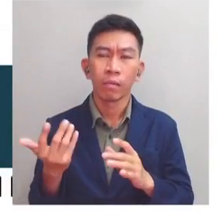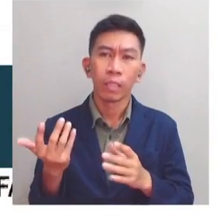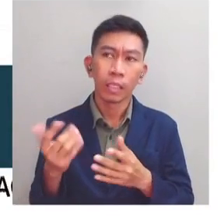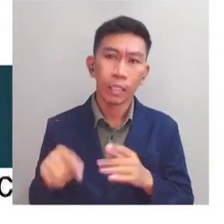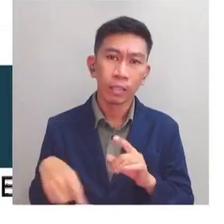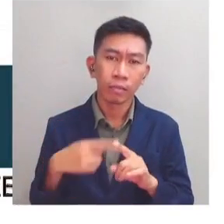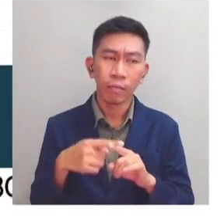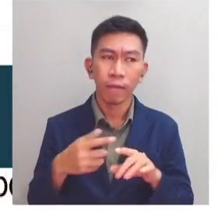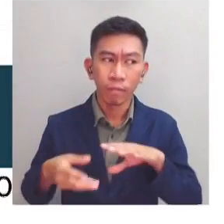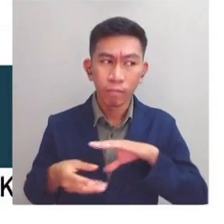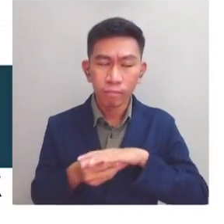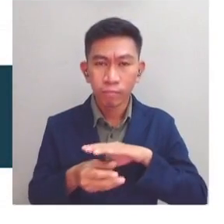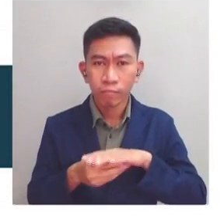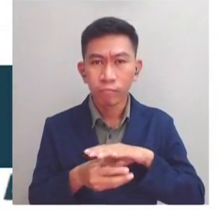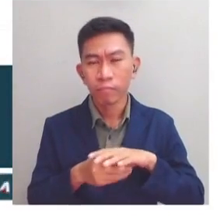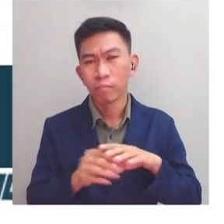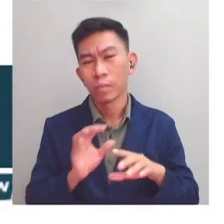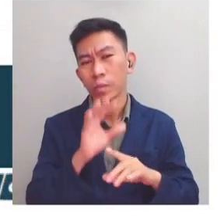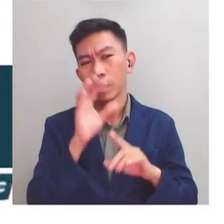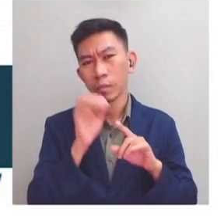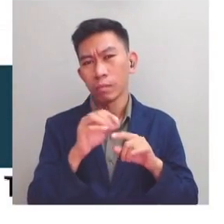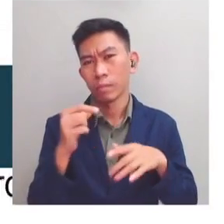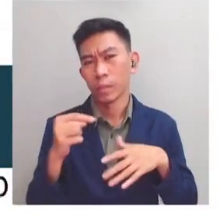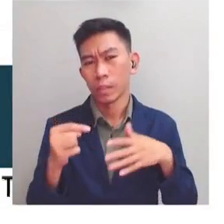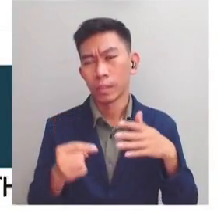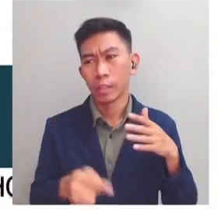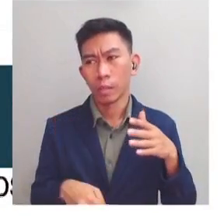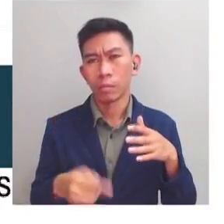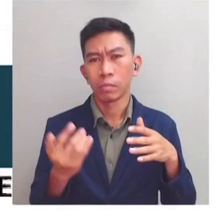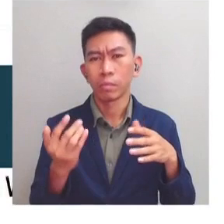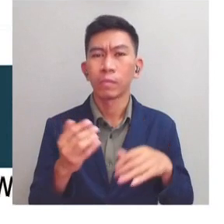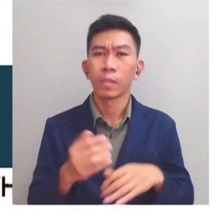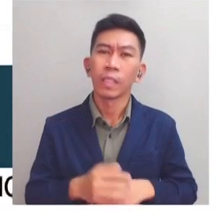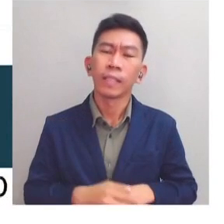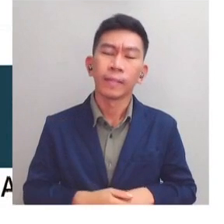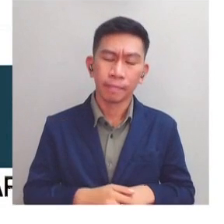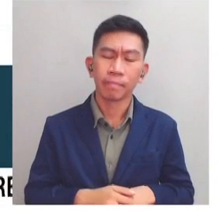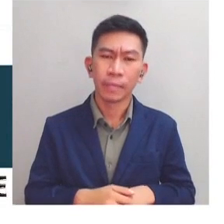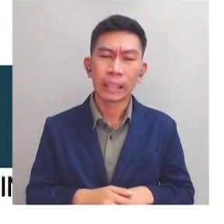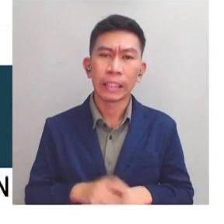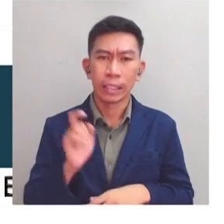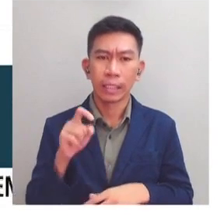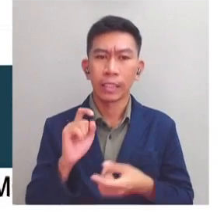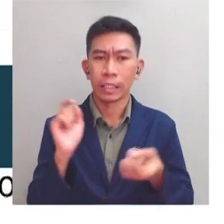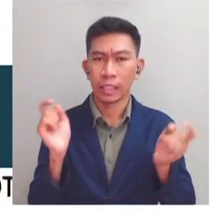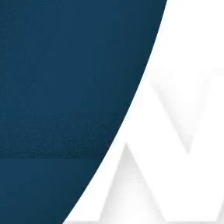the culture of we can get away with it, no? Yun ang gusto kong baguhin.